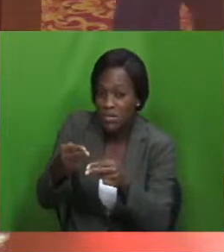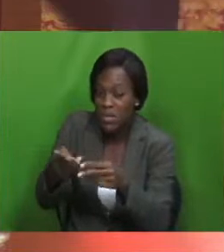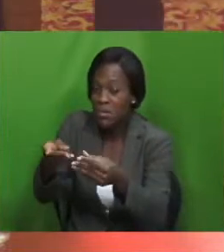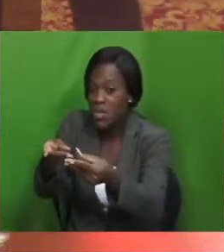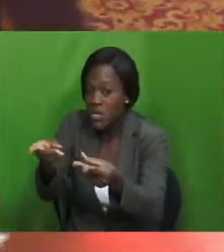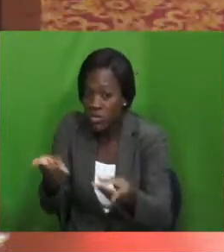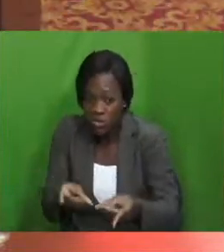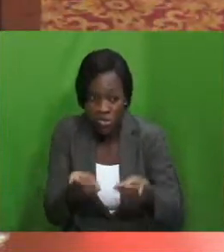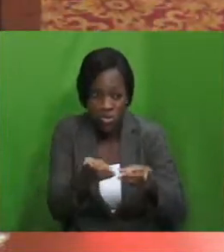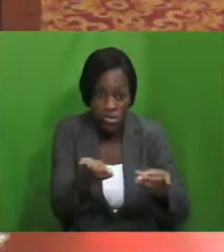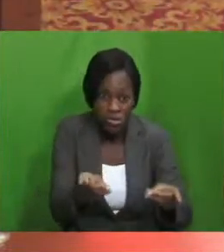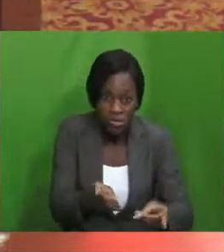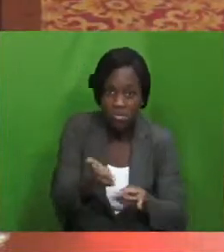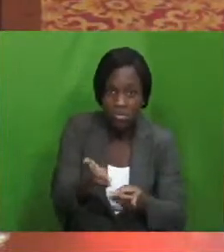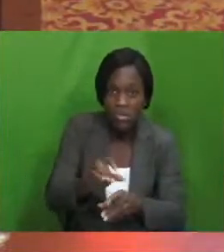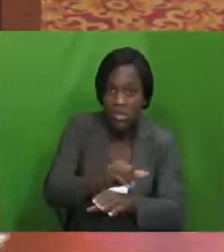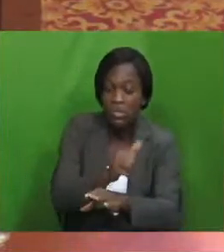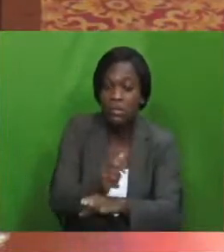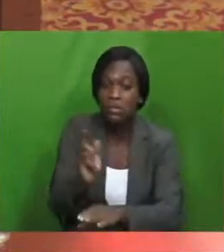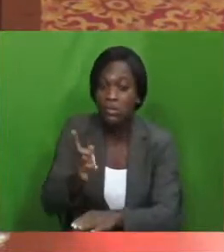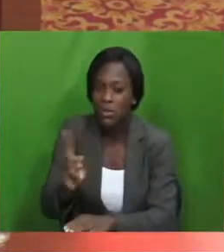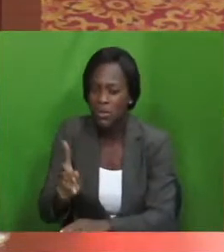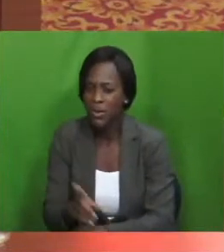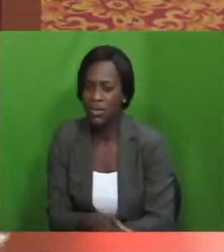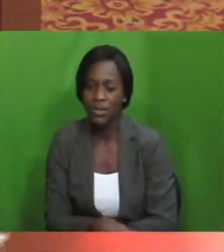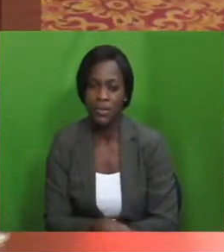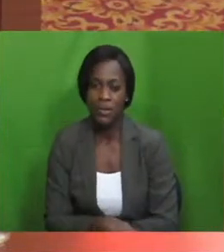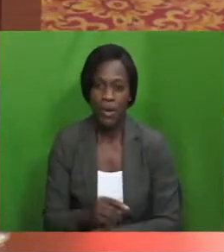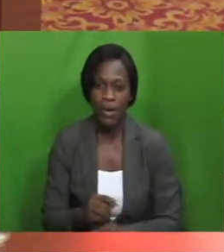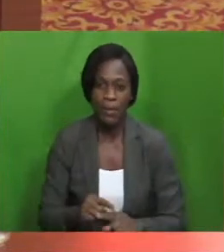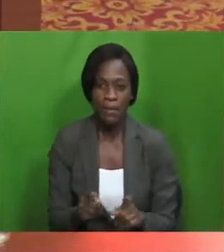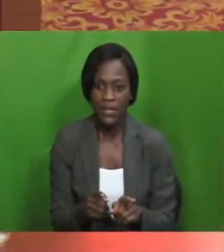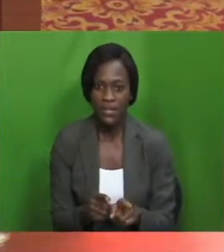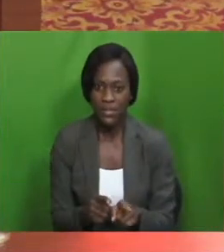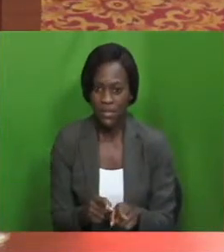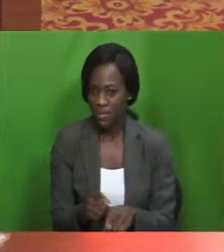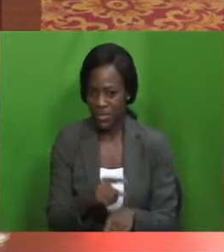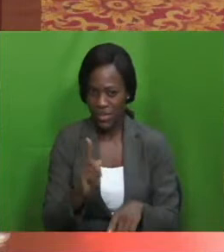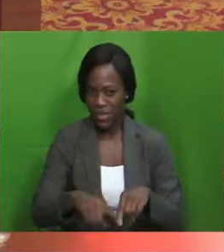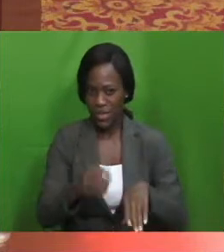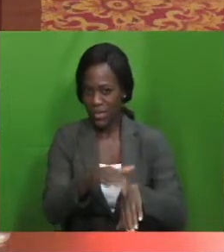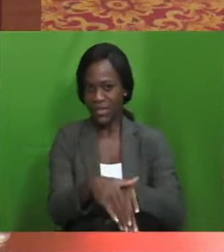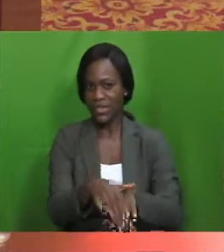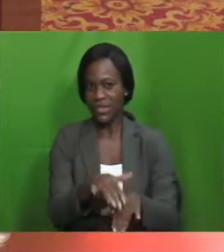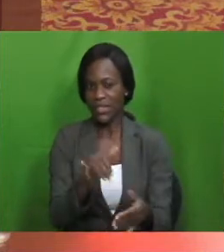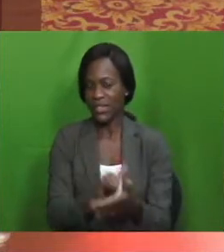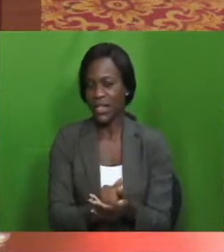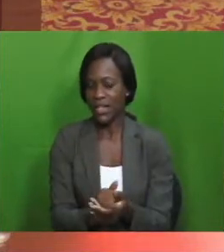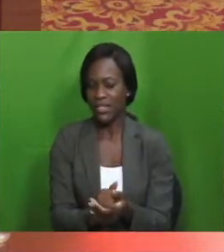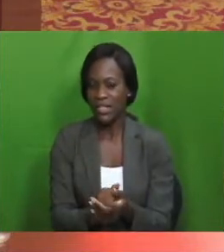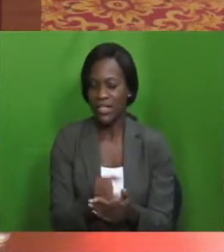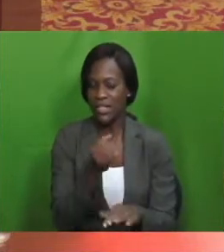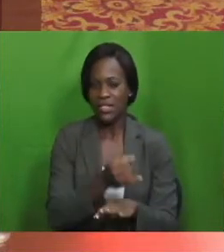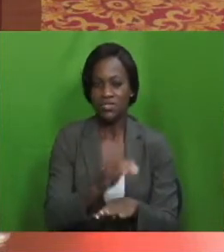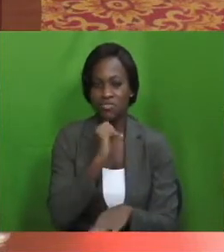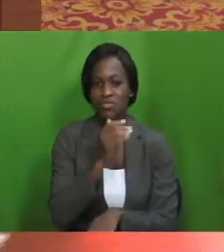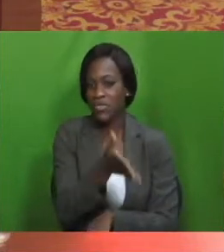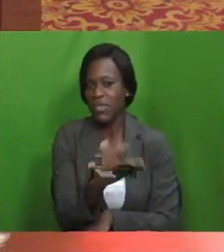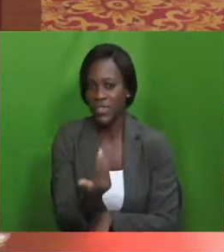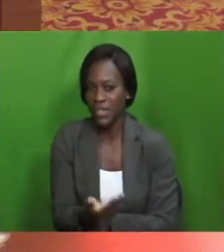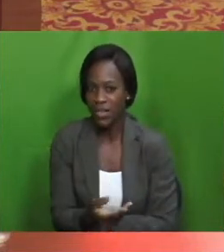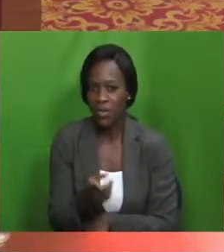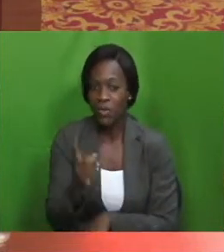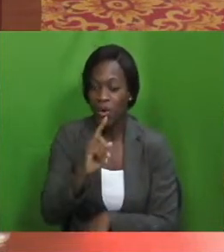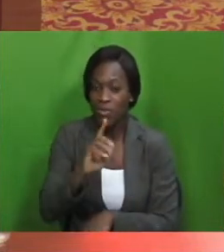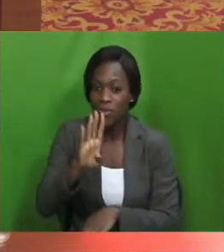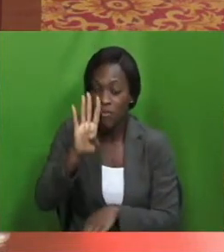situated. So Speaker, that's a legitimate request. But you cannot pretend that these factories are, some of these factories, 104, are